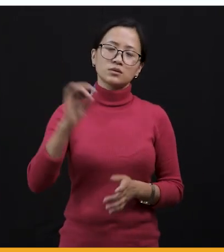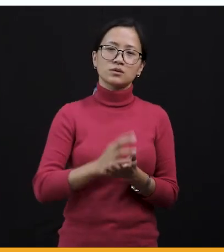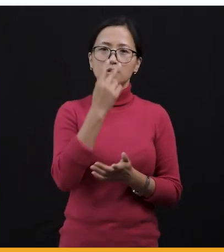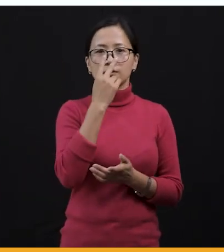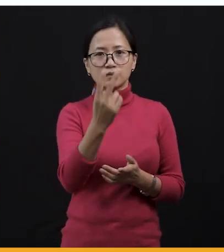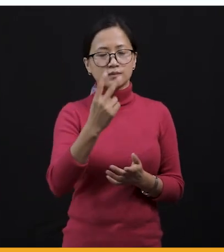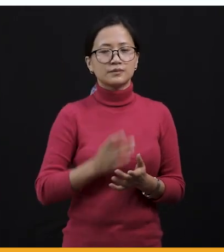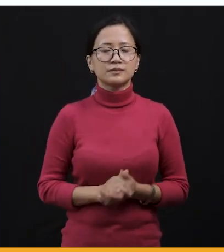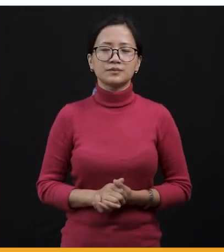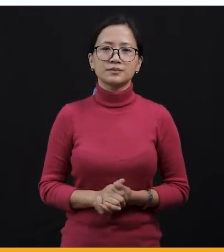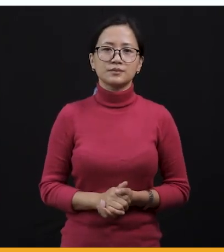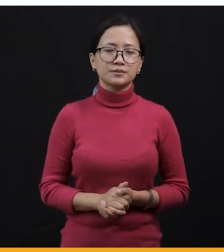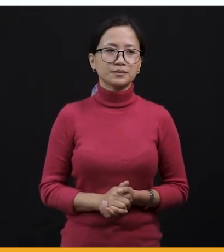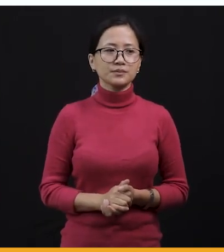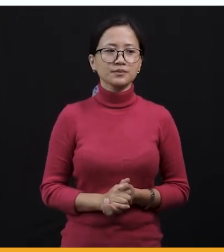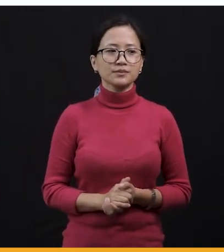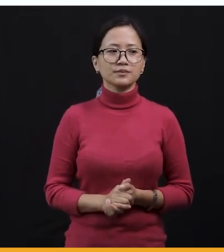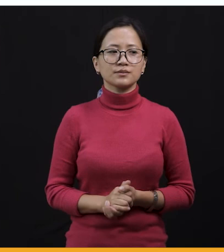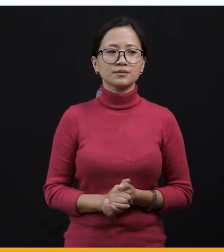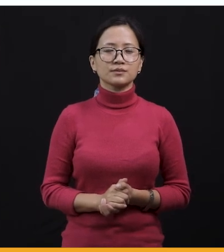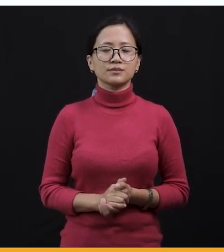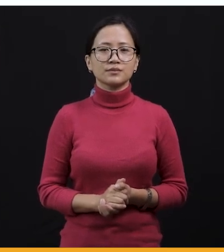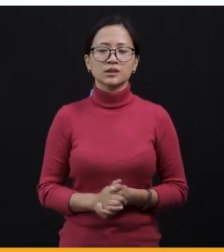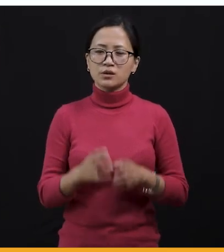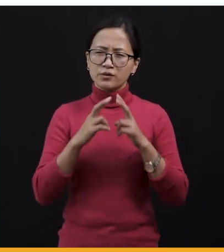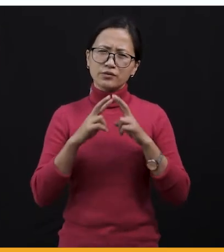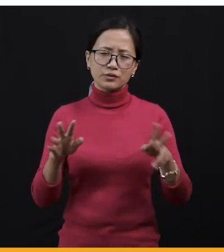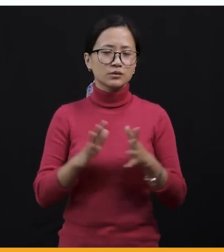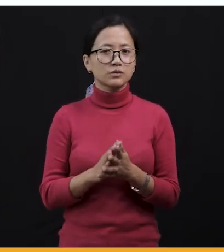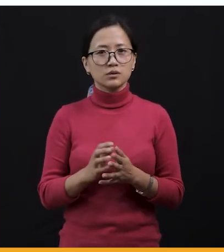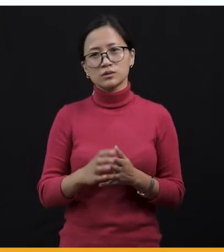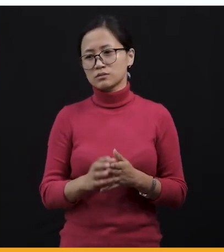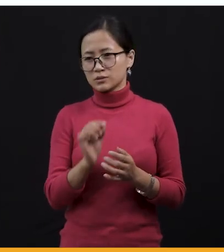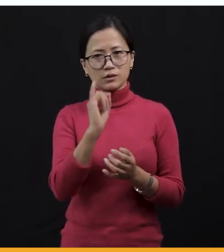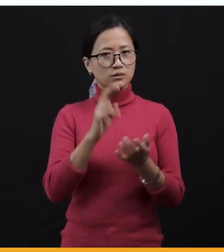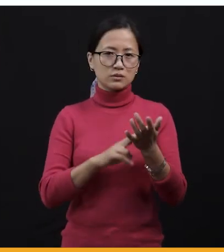have a look because this is a very serious issue.